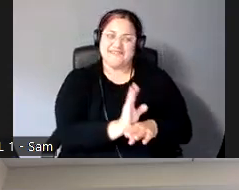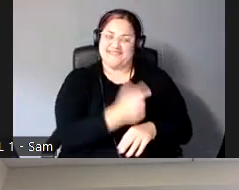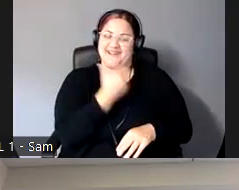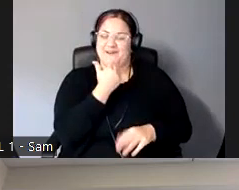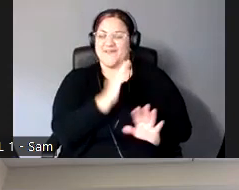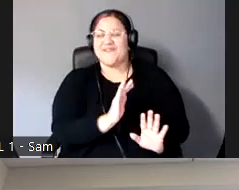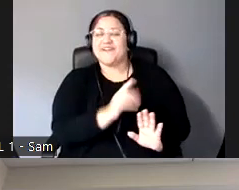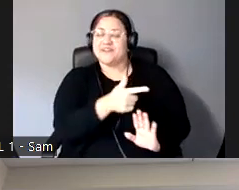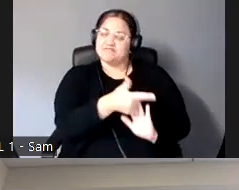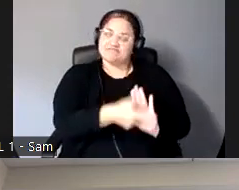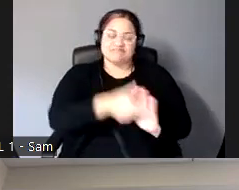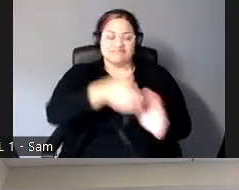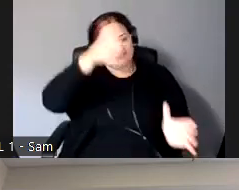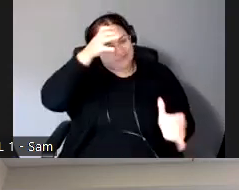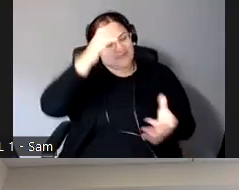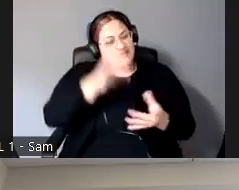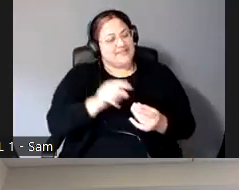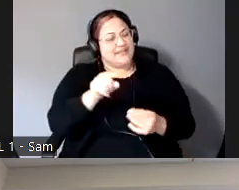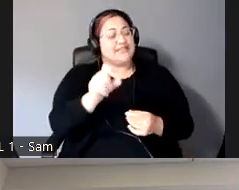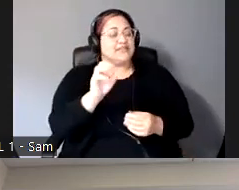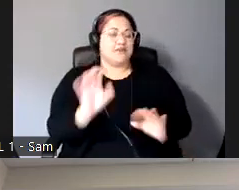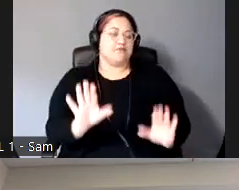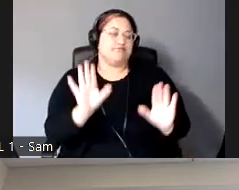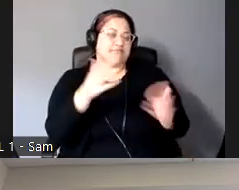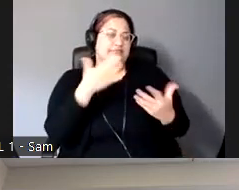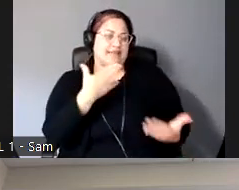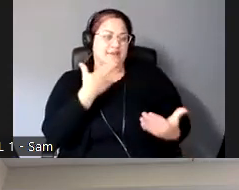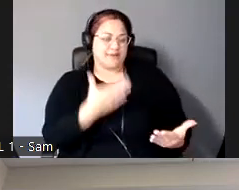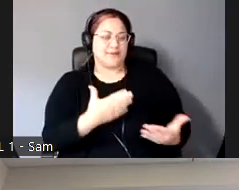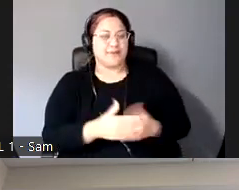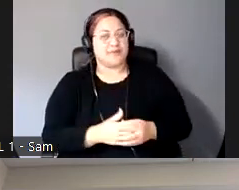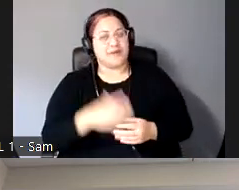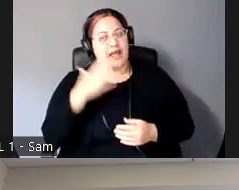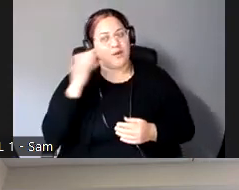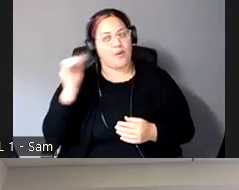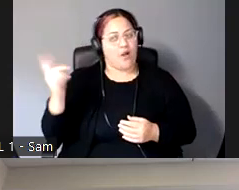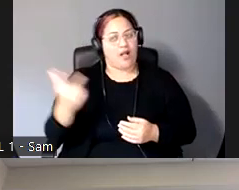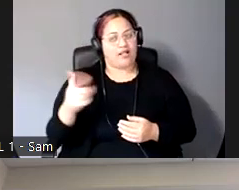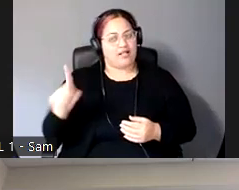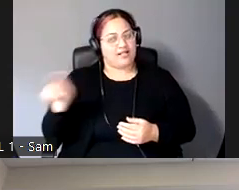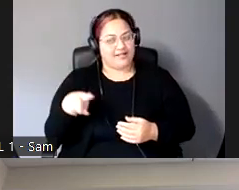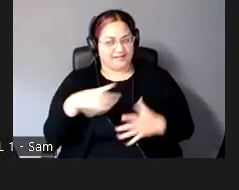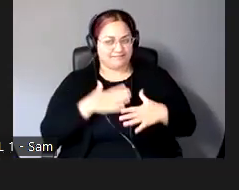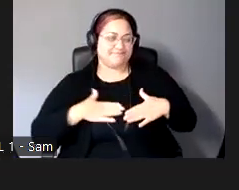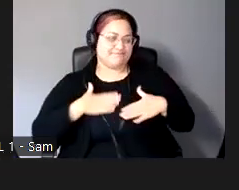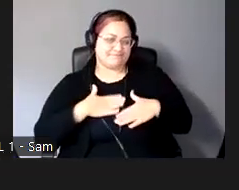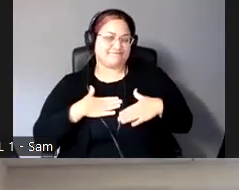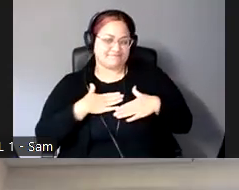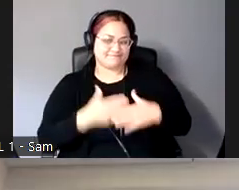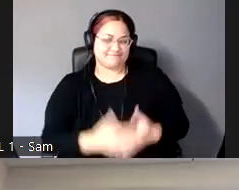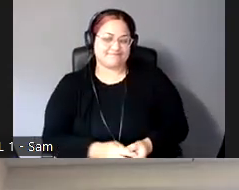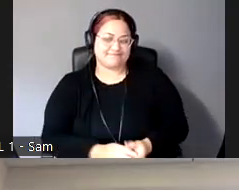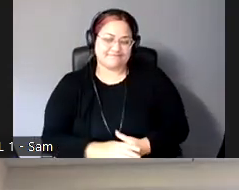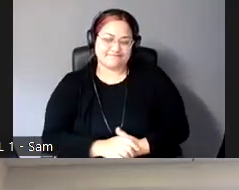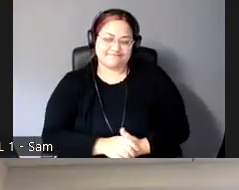expertise with us today. And I'm sure that many people have really appreciated it from the comments that are coming in. And we thank you for your time,